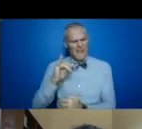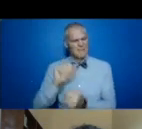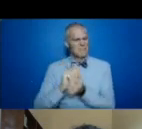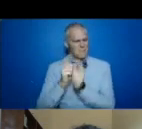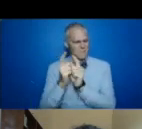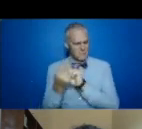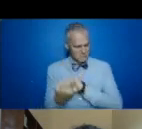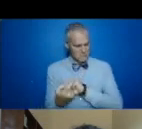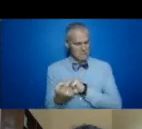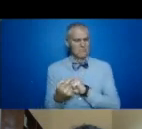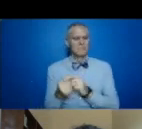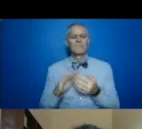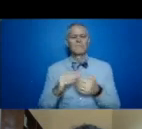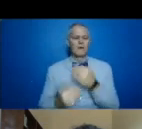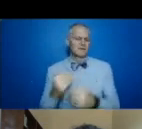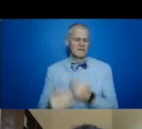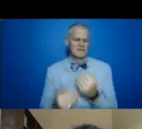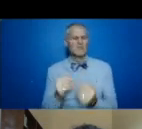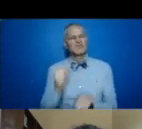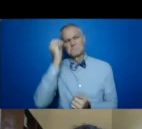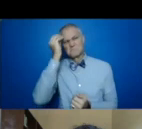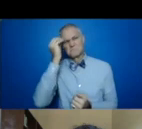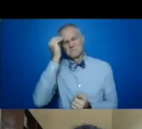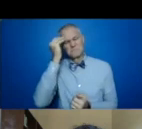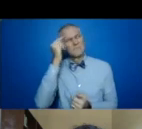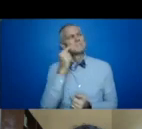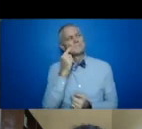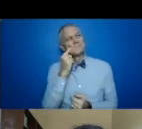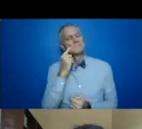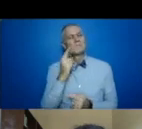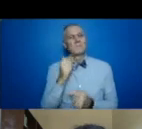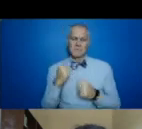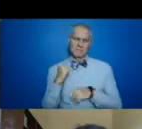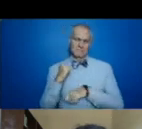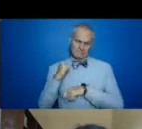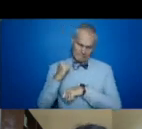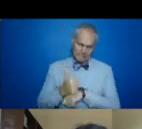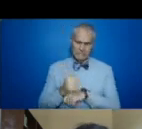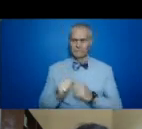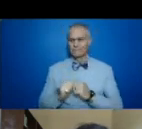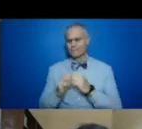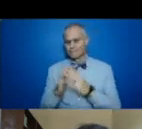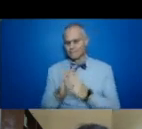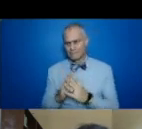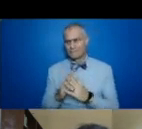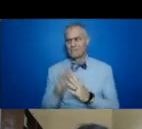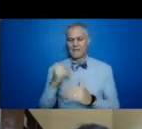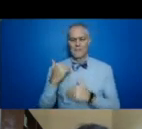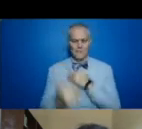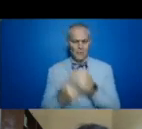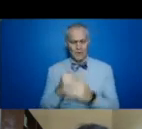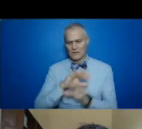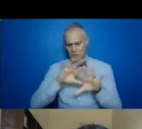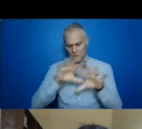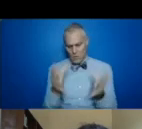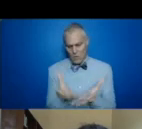conferencing process and what are some things to think about as you're trying to implement the process as a whole,